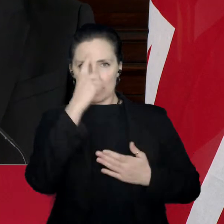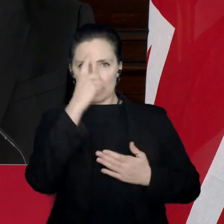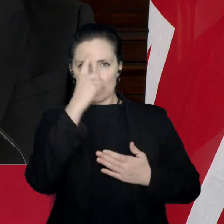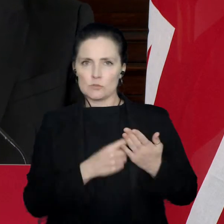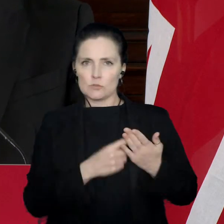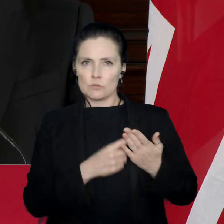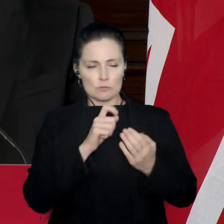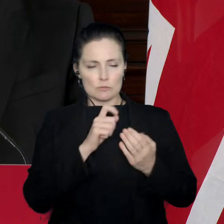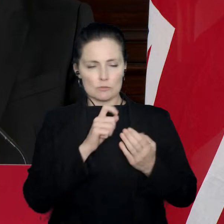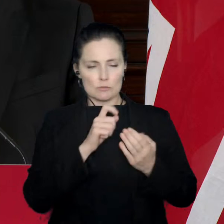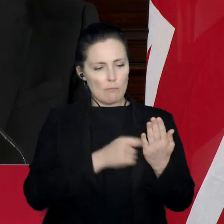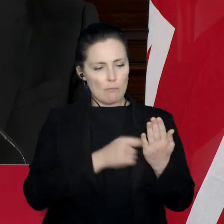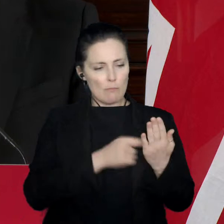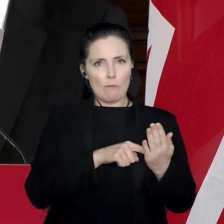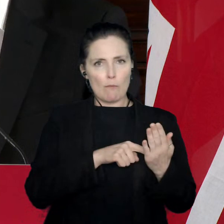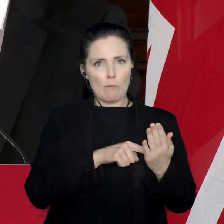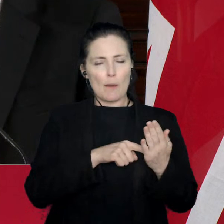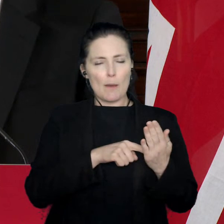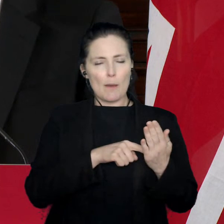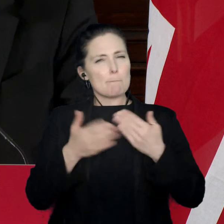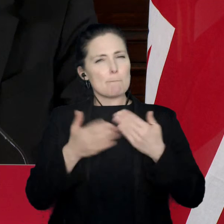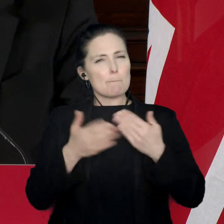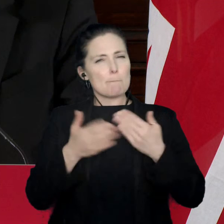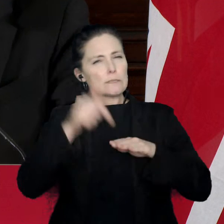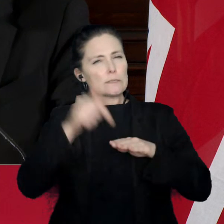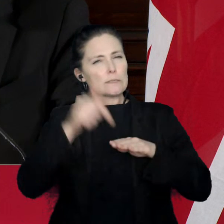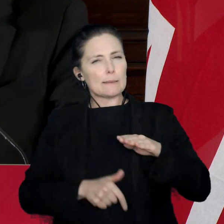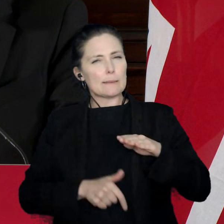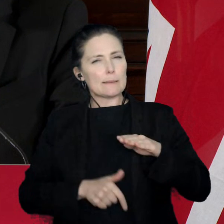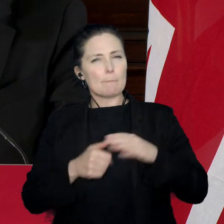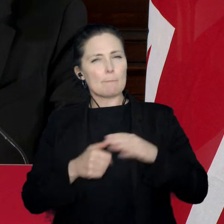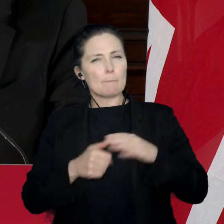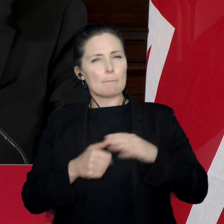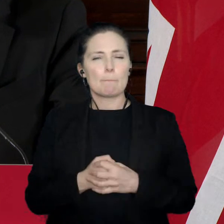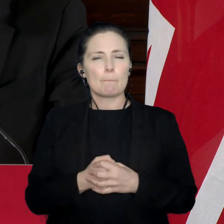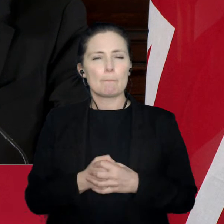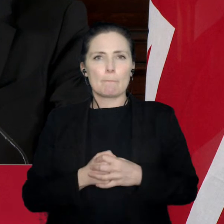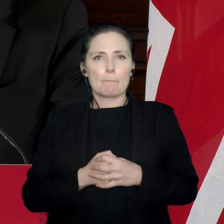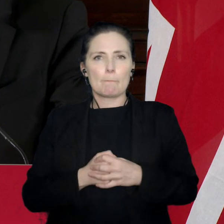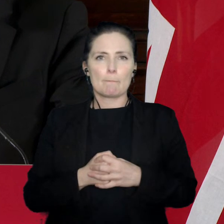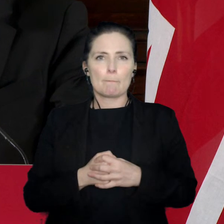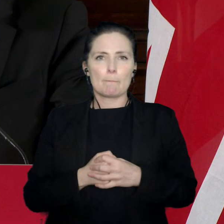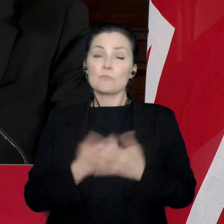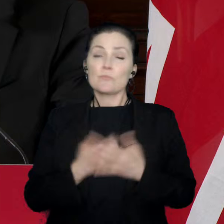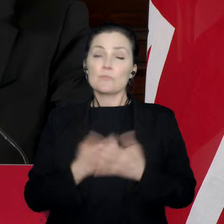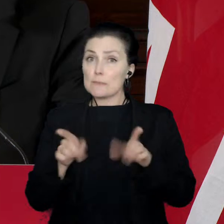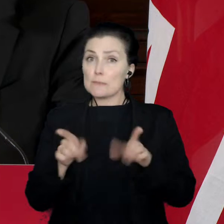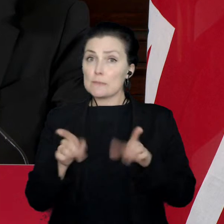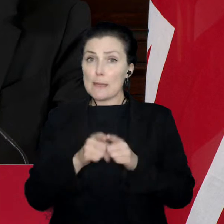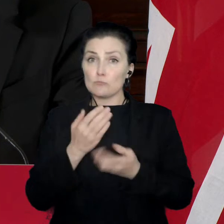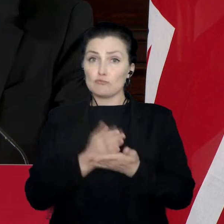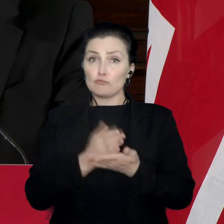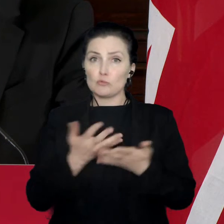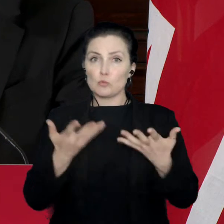same. That is as true today as it was then. Let me be very clear. Those who seek to blame others